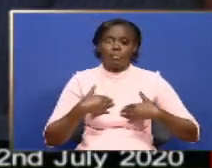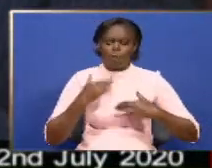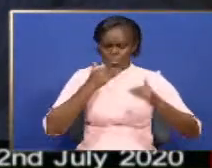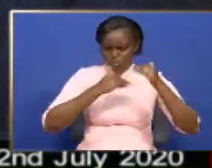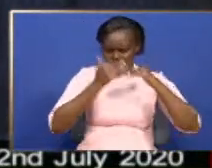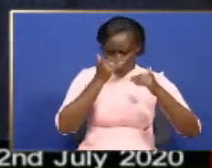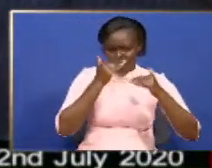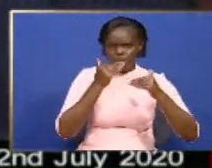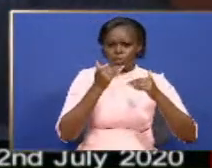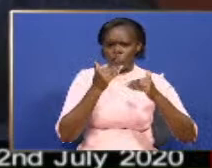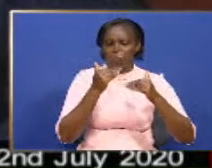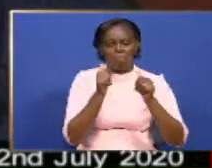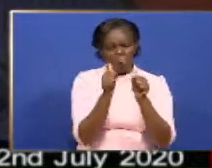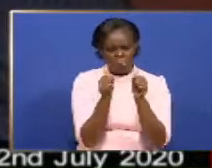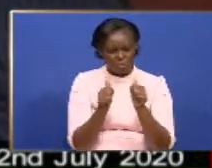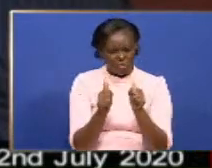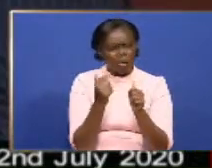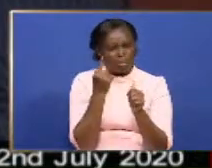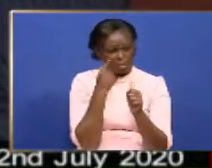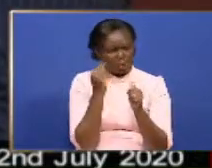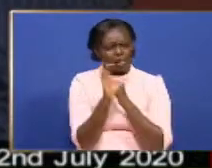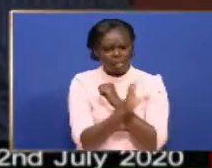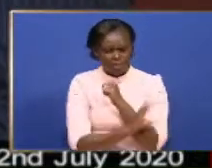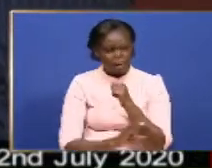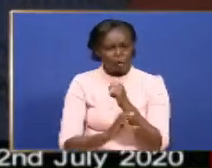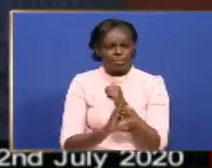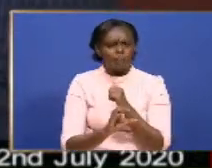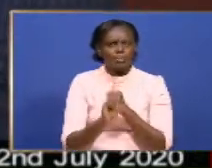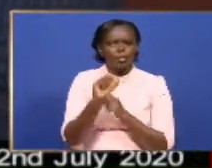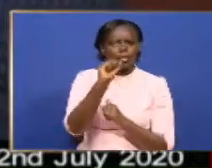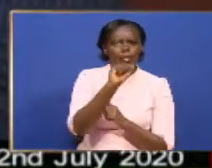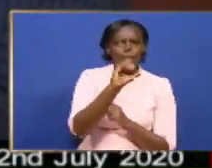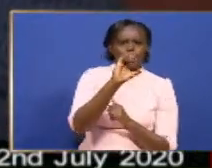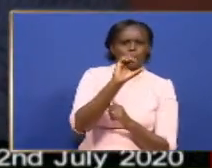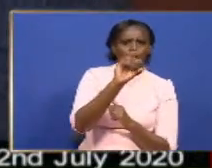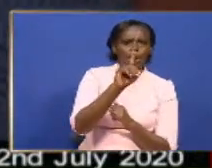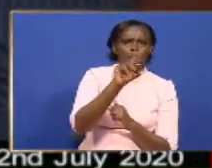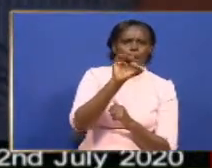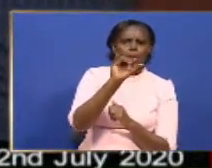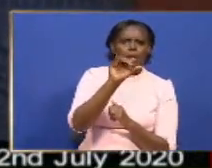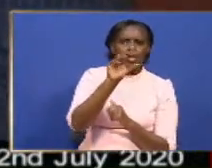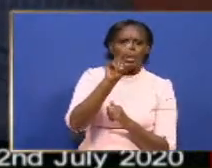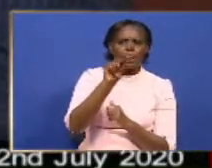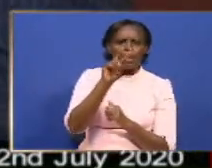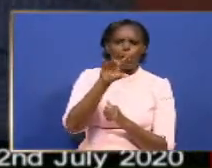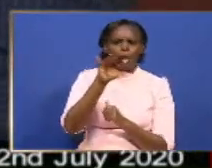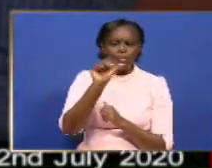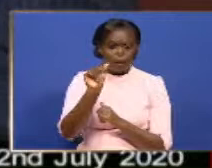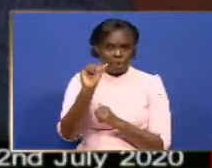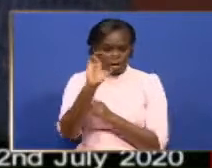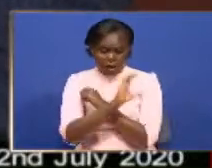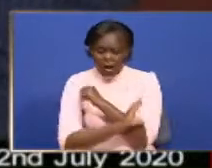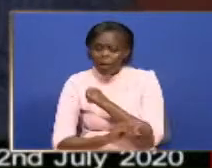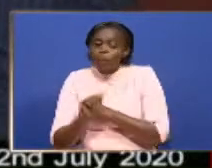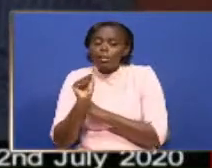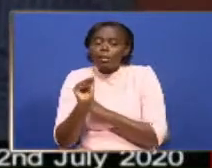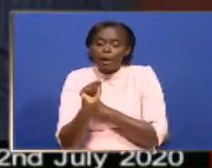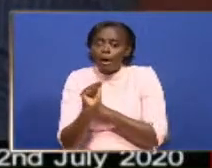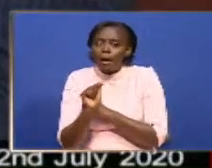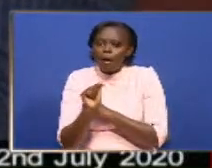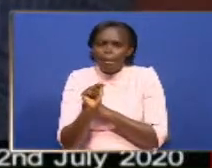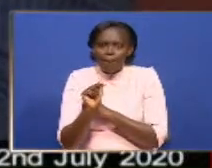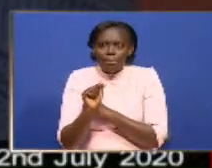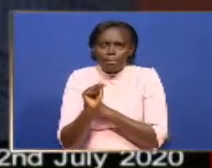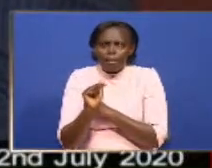professionalism and tap it, I have seen in the Scandinavian countries, they really have tapped into